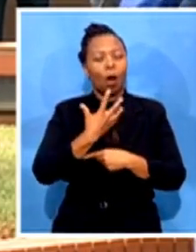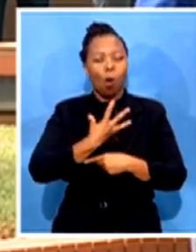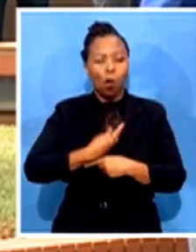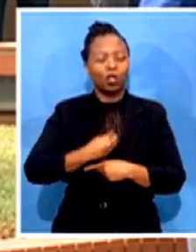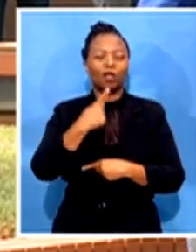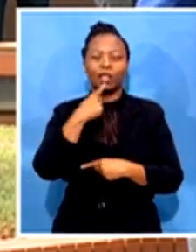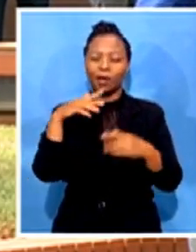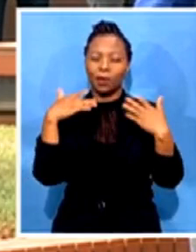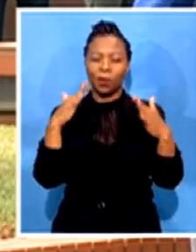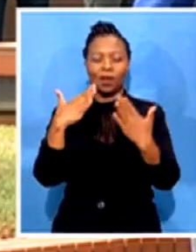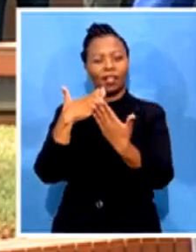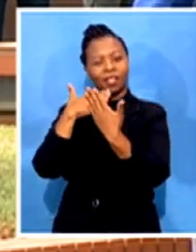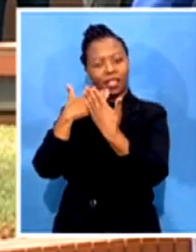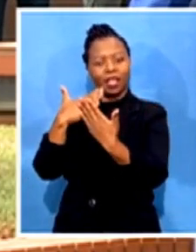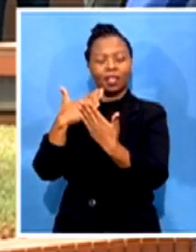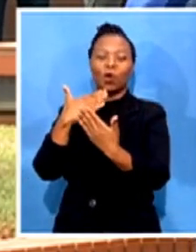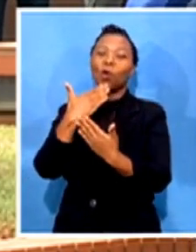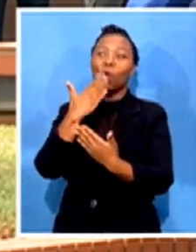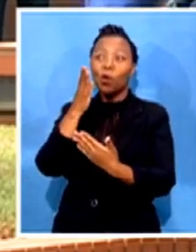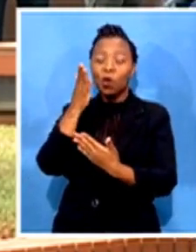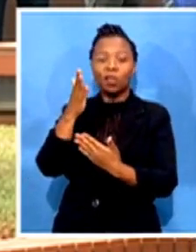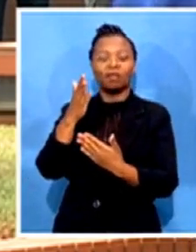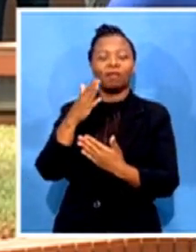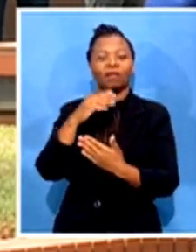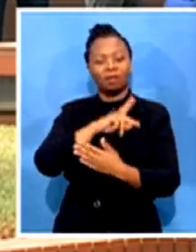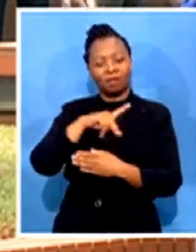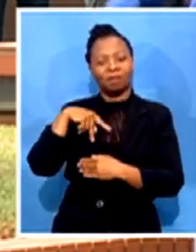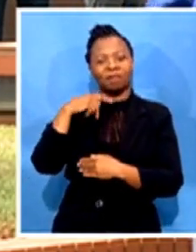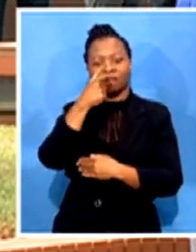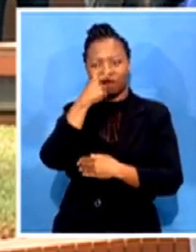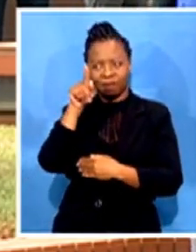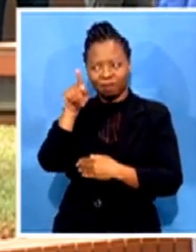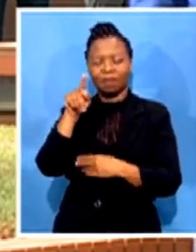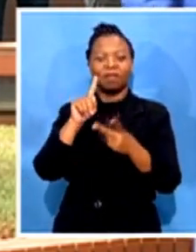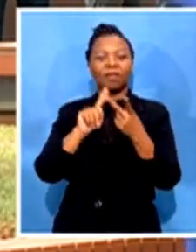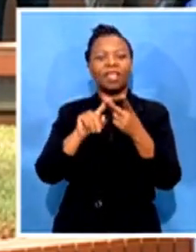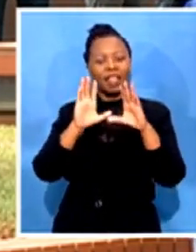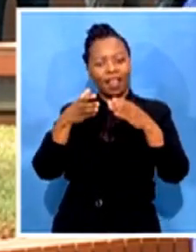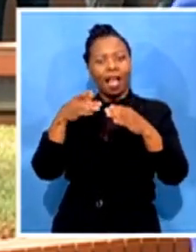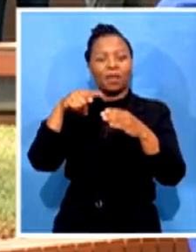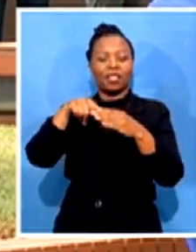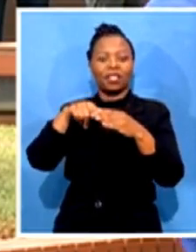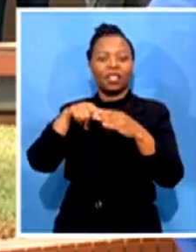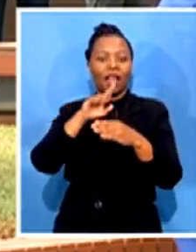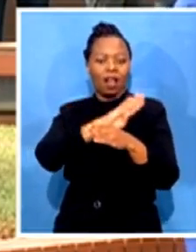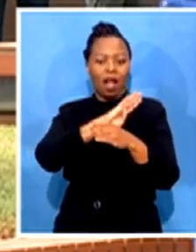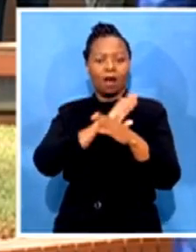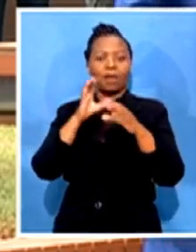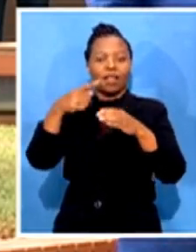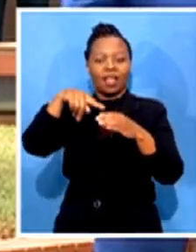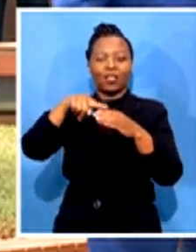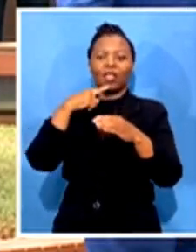mongameli ne-National Command Council ne-Cabinet. Sihambisana kakhulu noku-extendwa